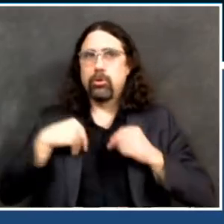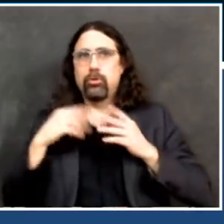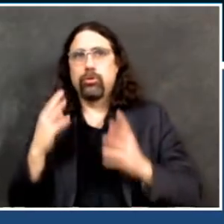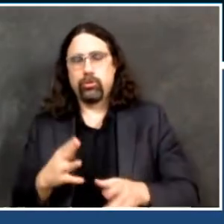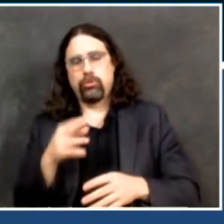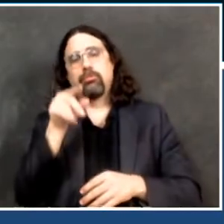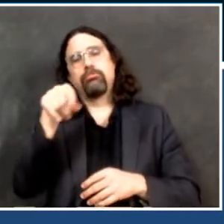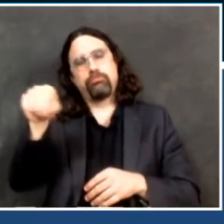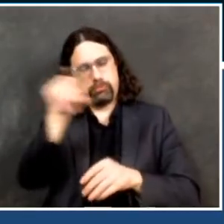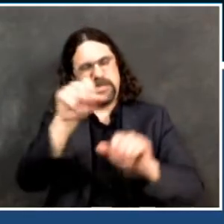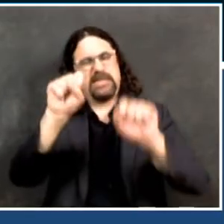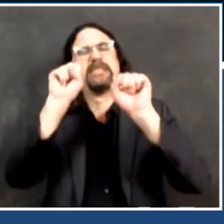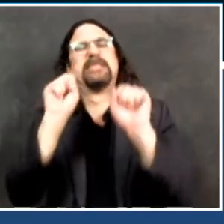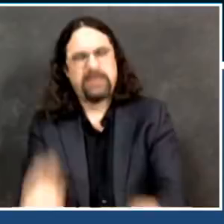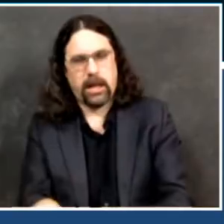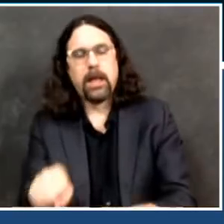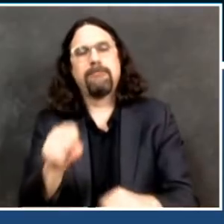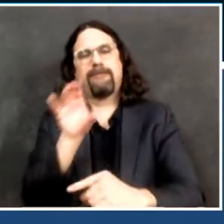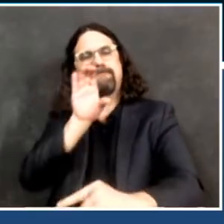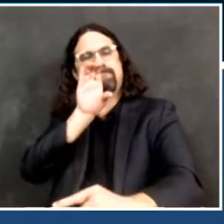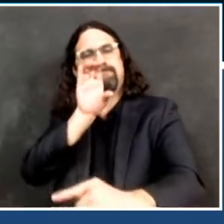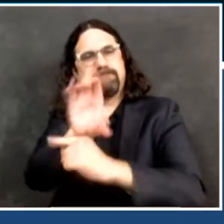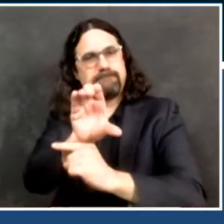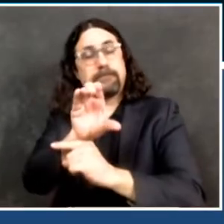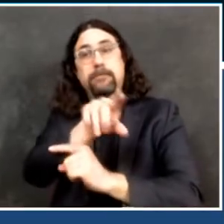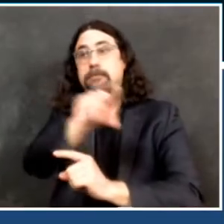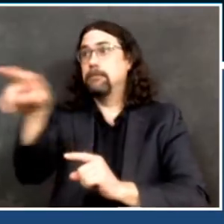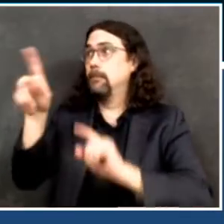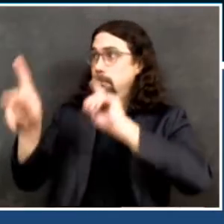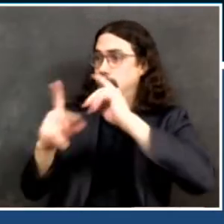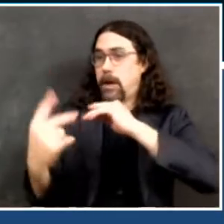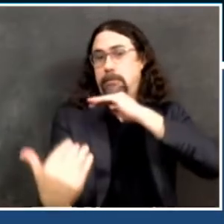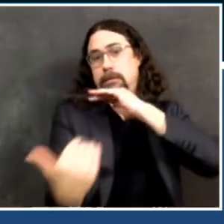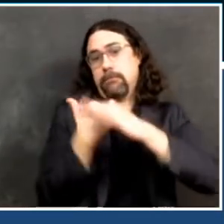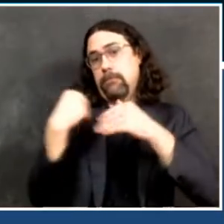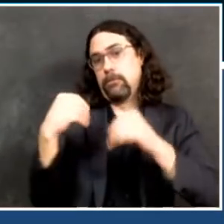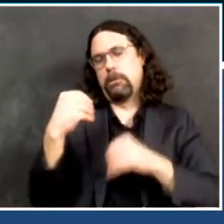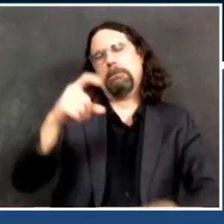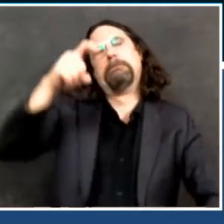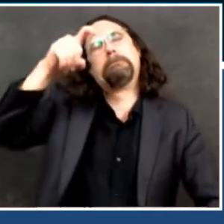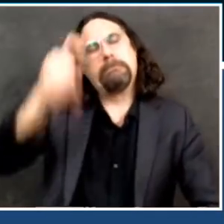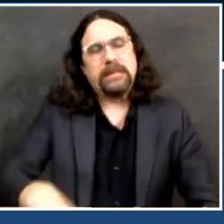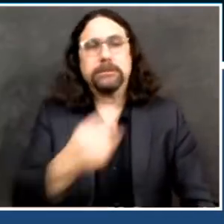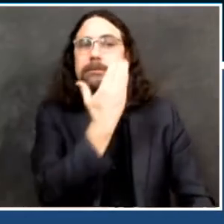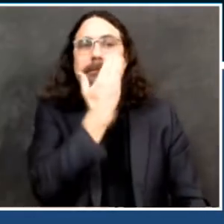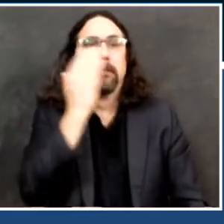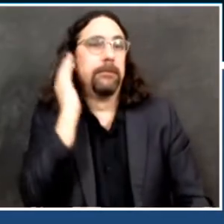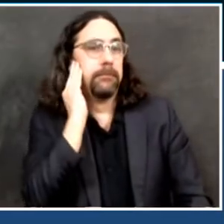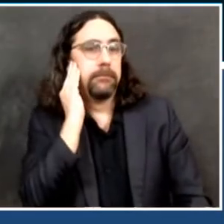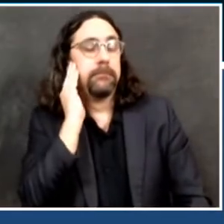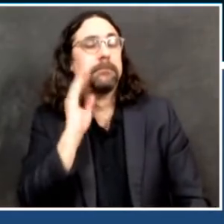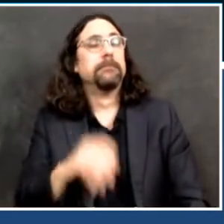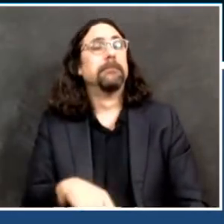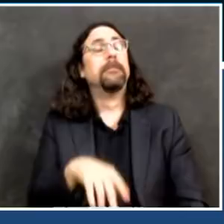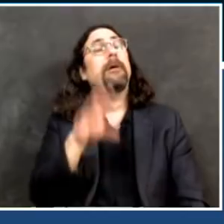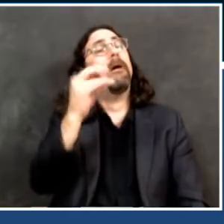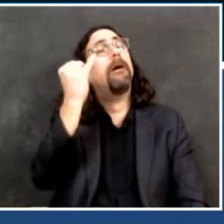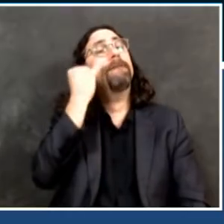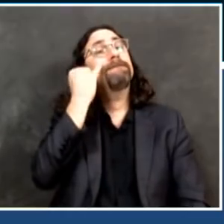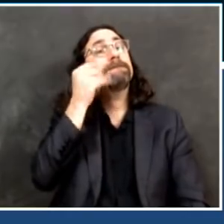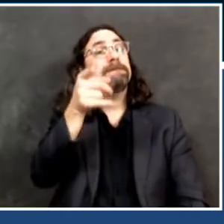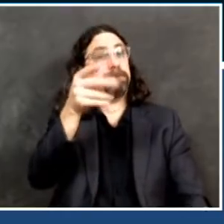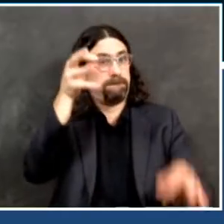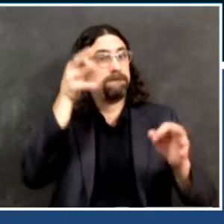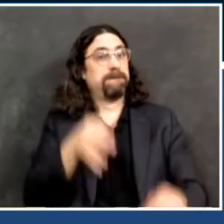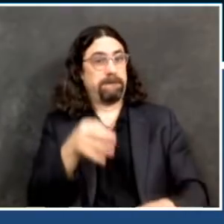and appropriate. The city will back you up. This will help everyone to remember when they're in that kind of space,